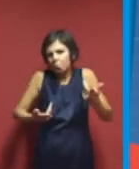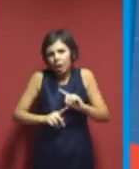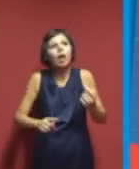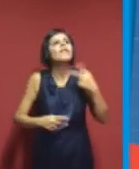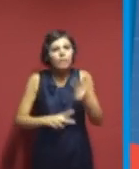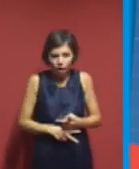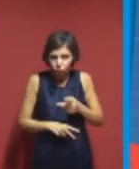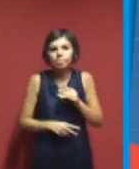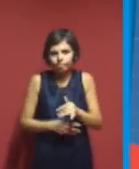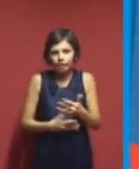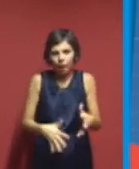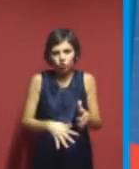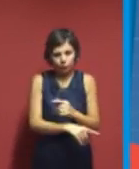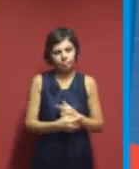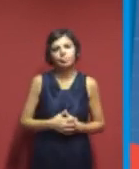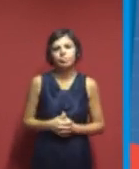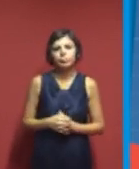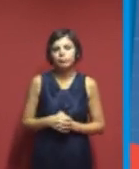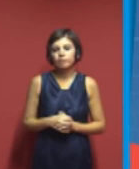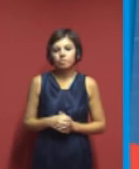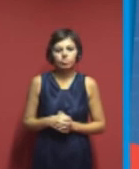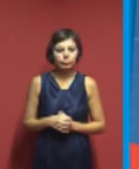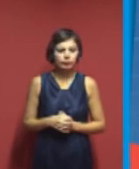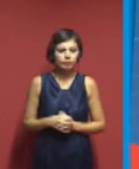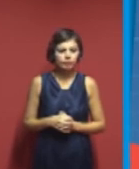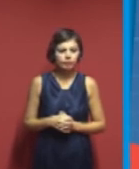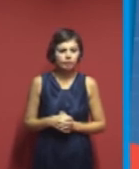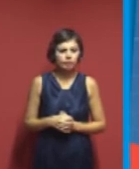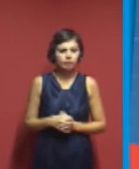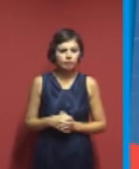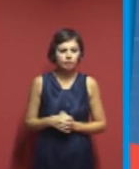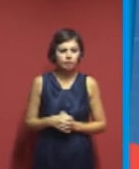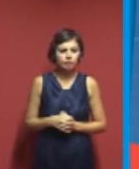Oh, okay. And this is an